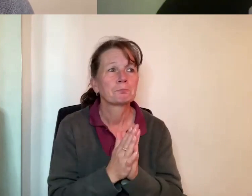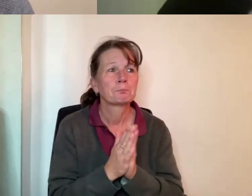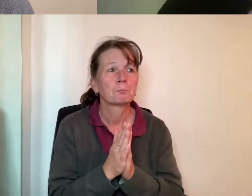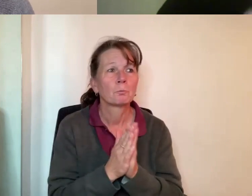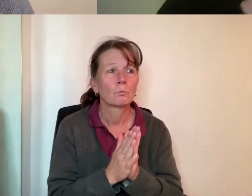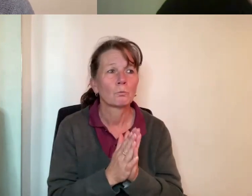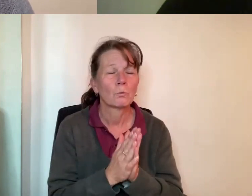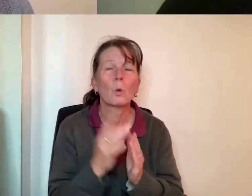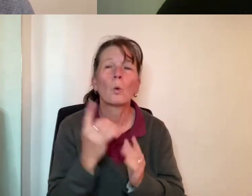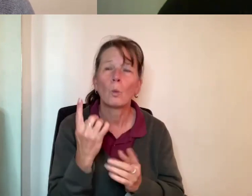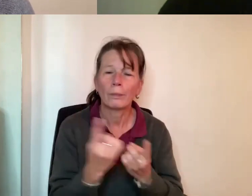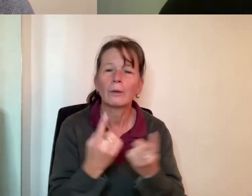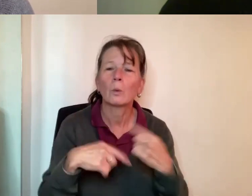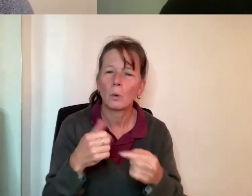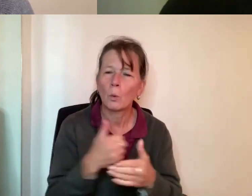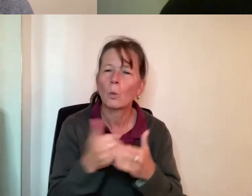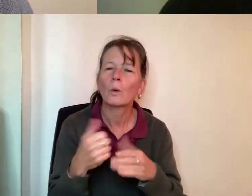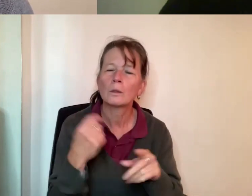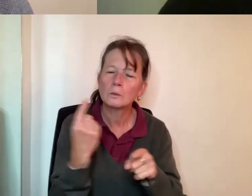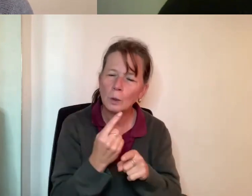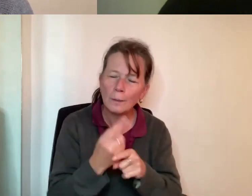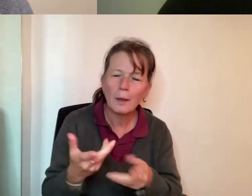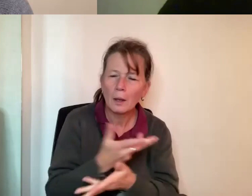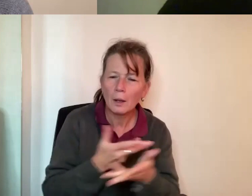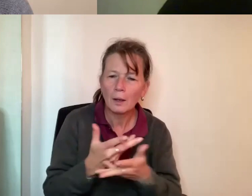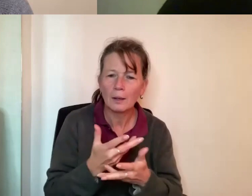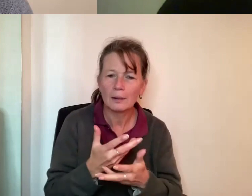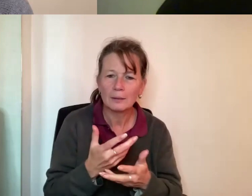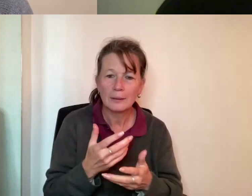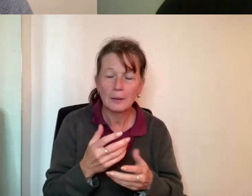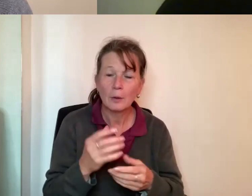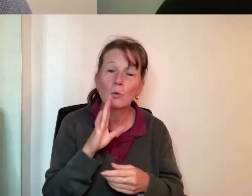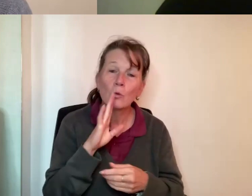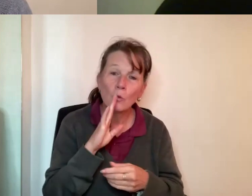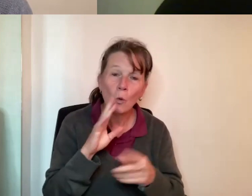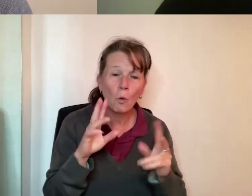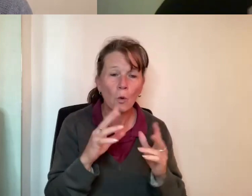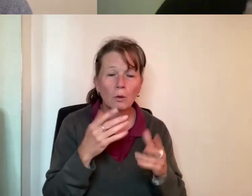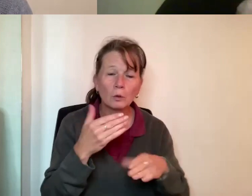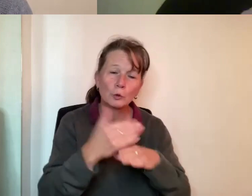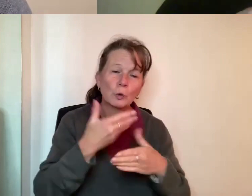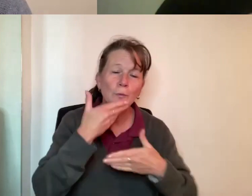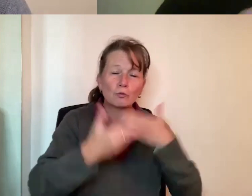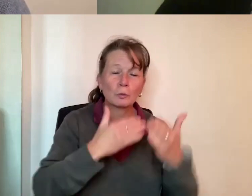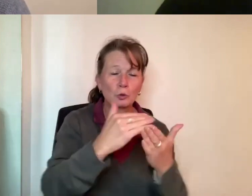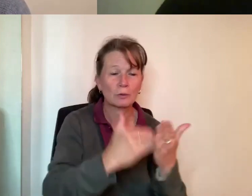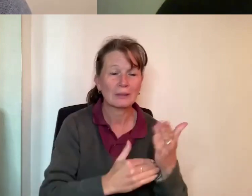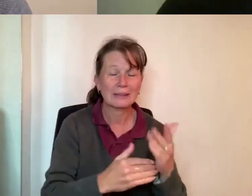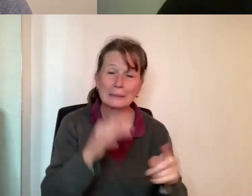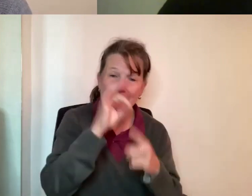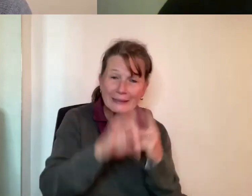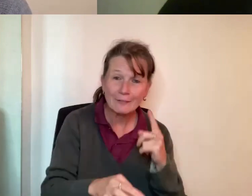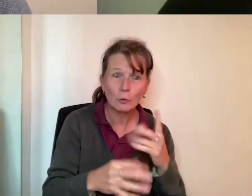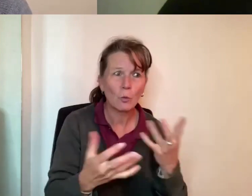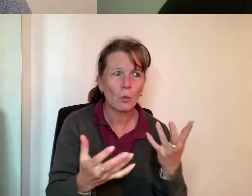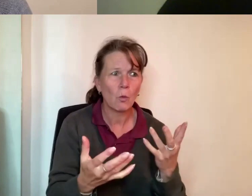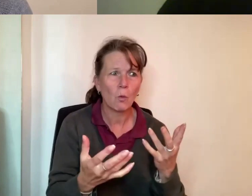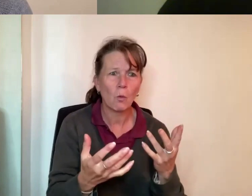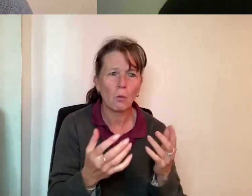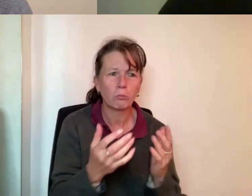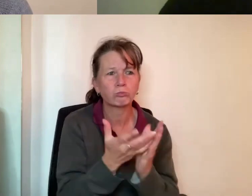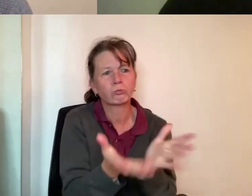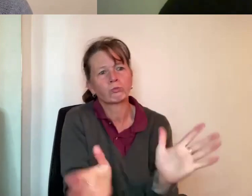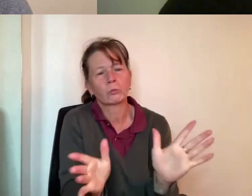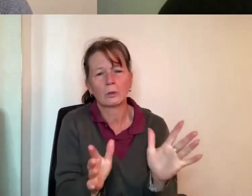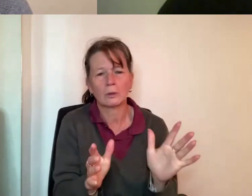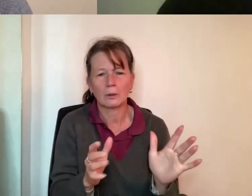one thing we always talk about is how specific do we want the call to be? And my instinct is always to keep it as